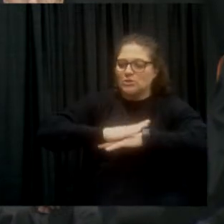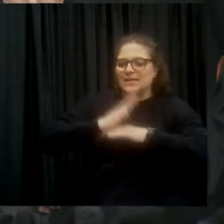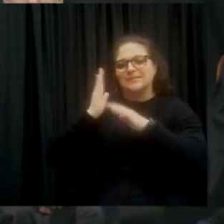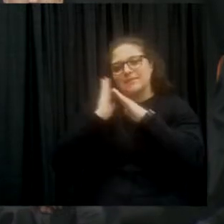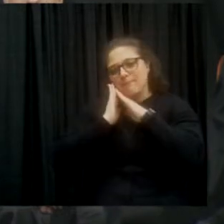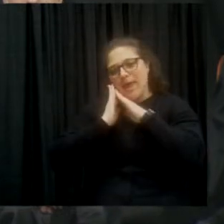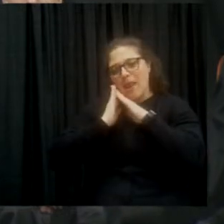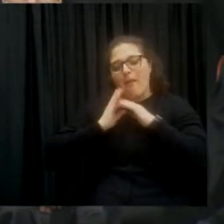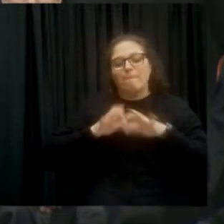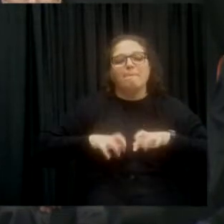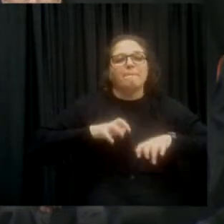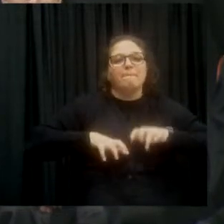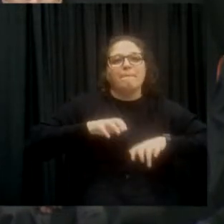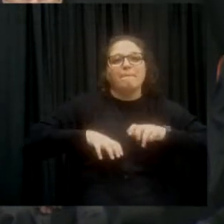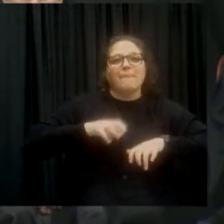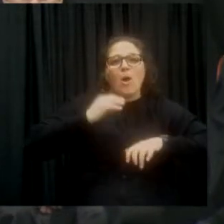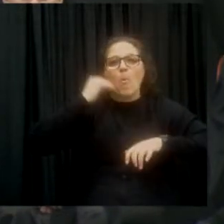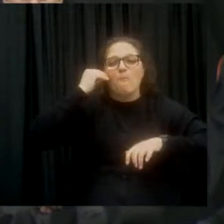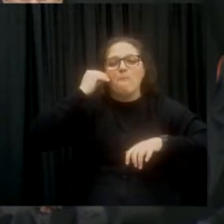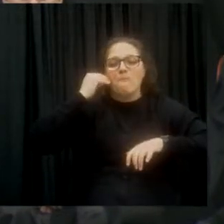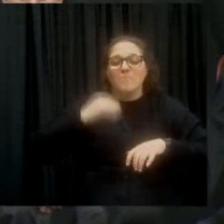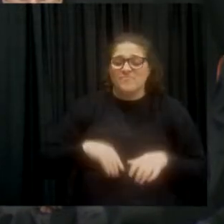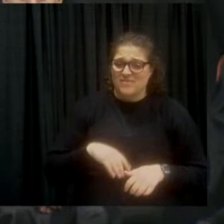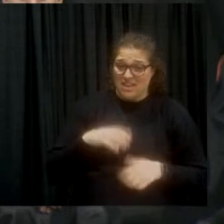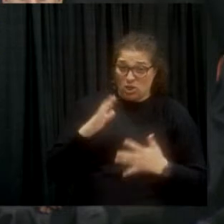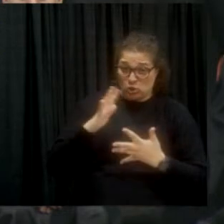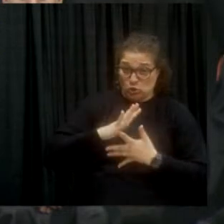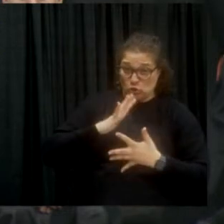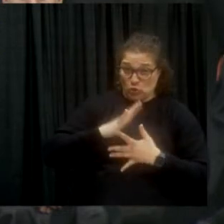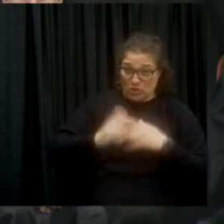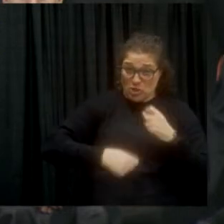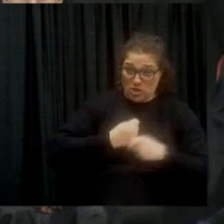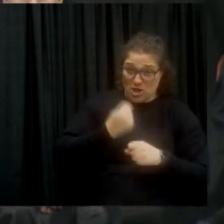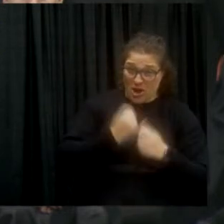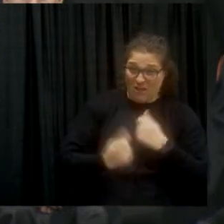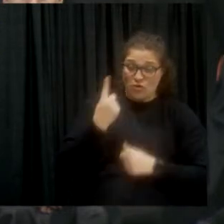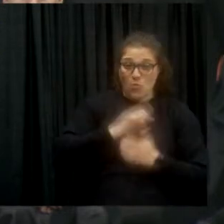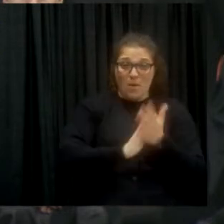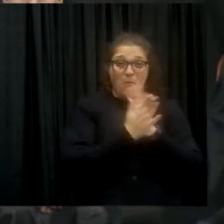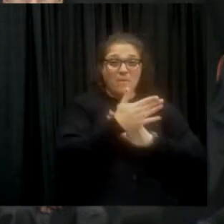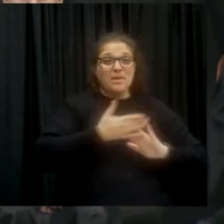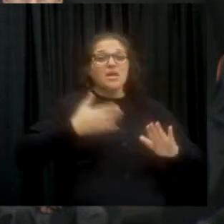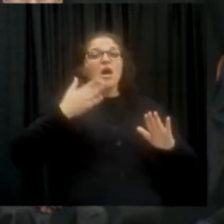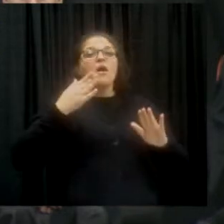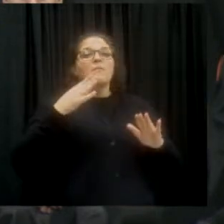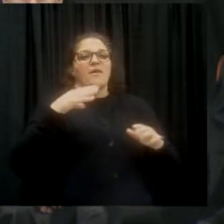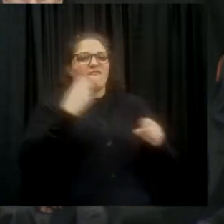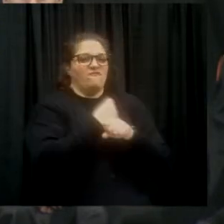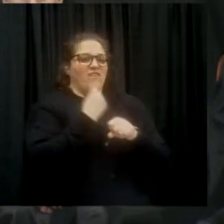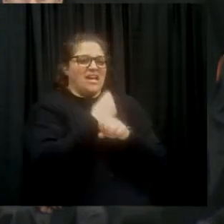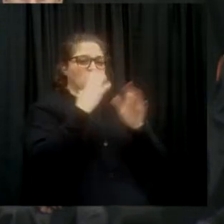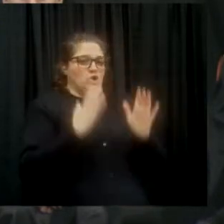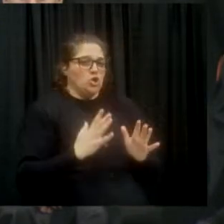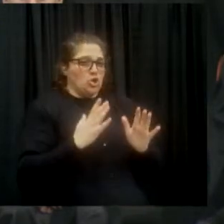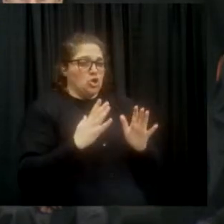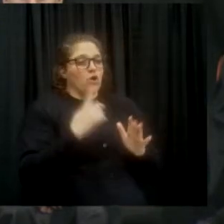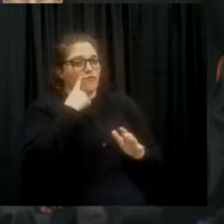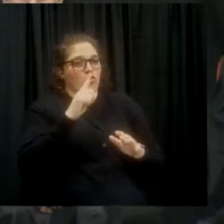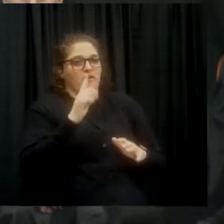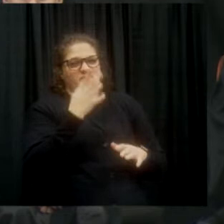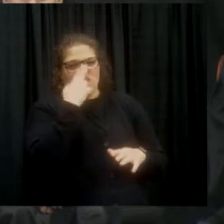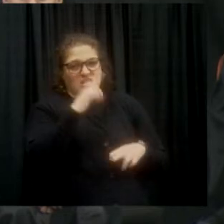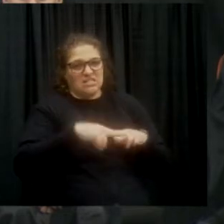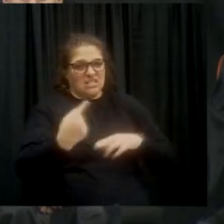beds. To junior year, I guess everyone wanted to become a UFC fighter at our school's field day, but that's a story for another